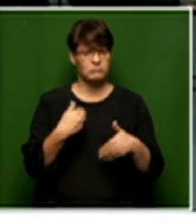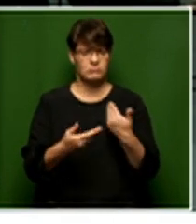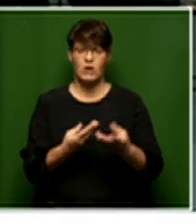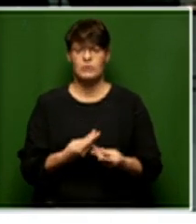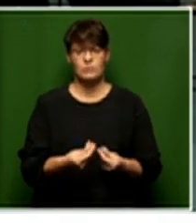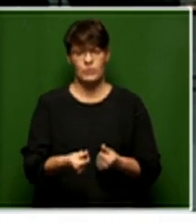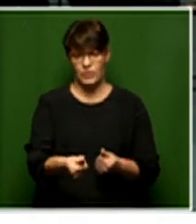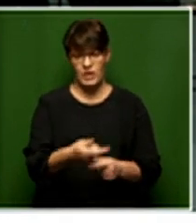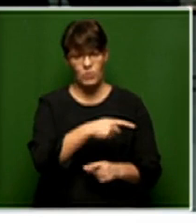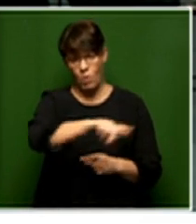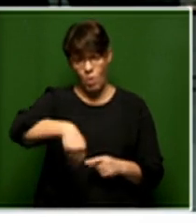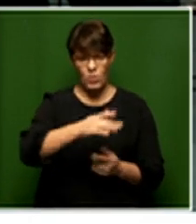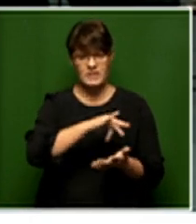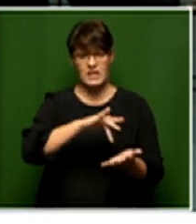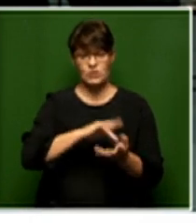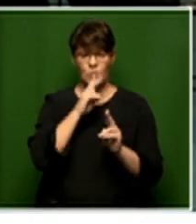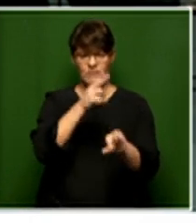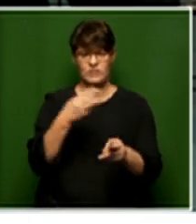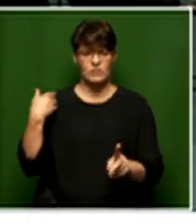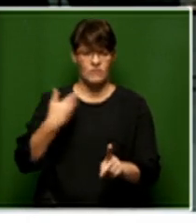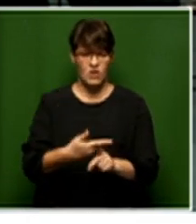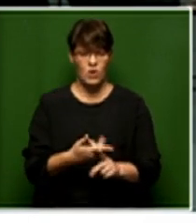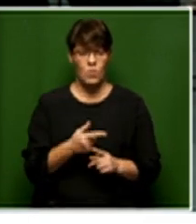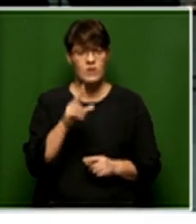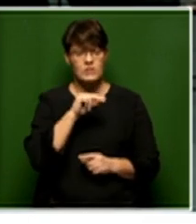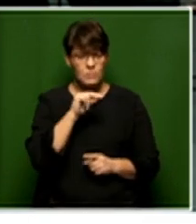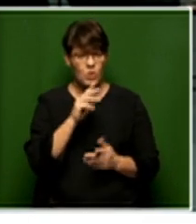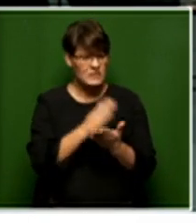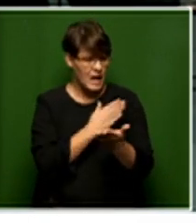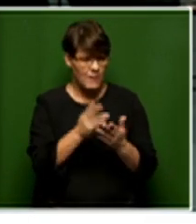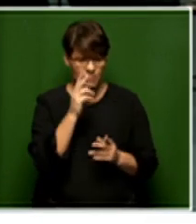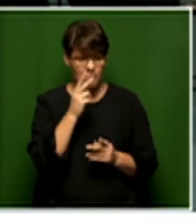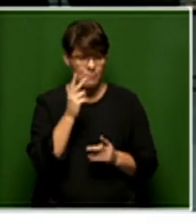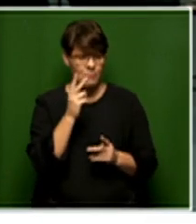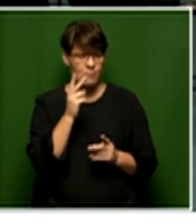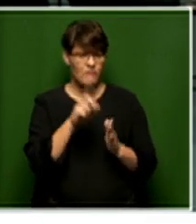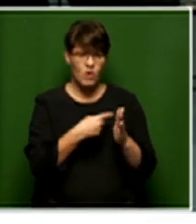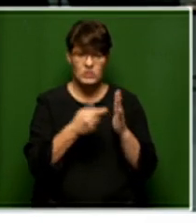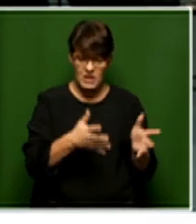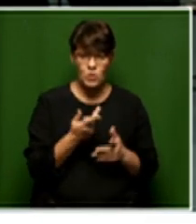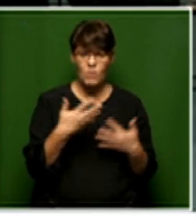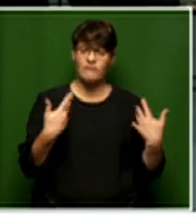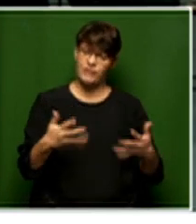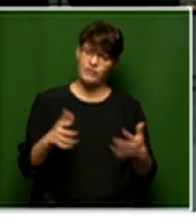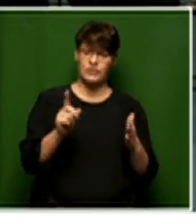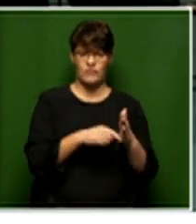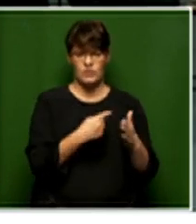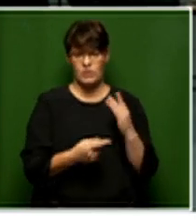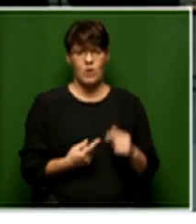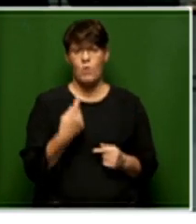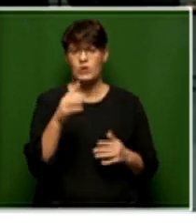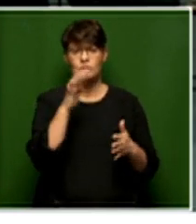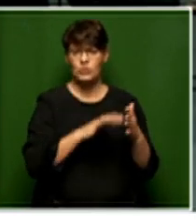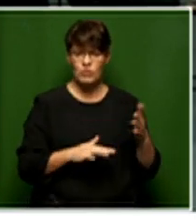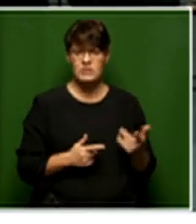smoothly at all of the stations that we visited so far. We've spoken to some of the voters who cast their vote as well, and one of the